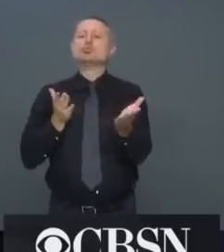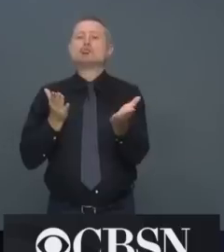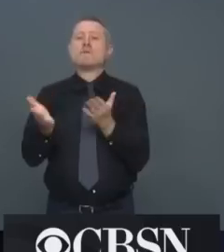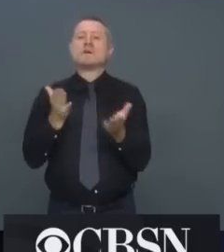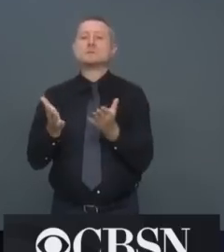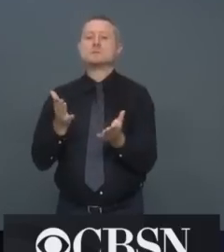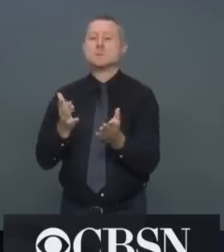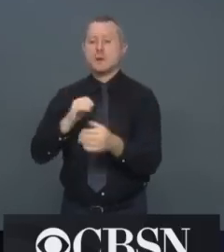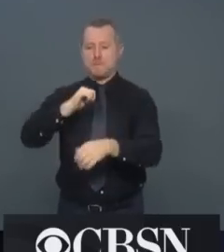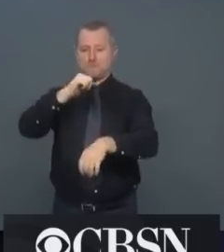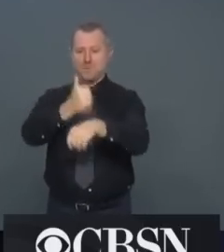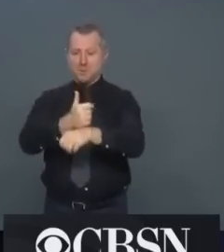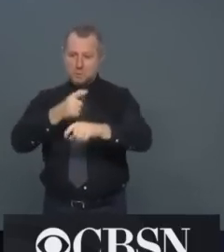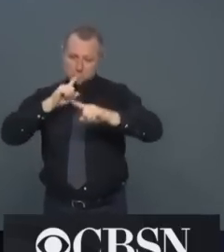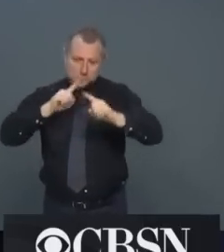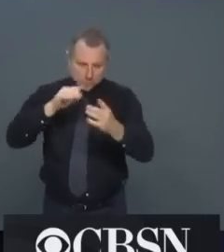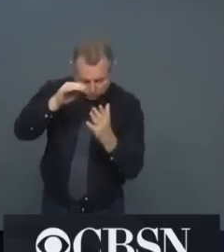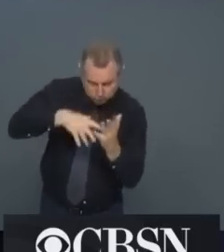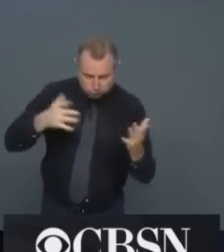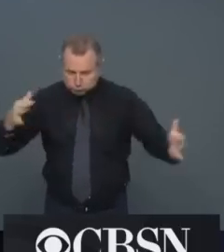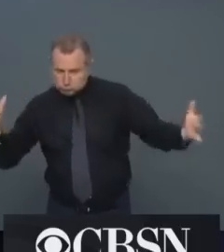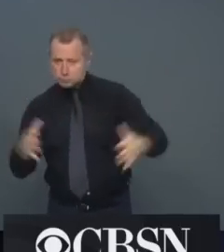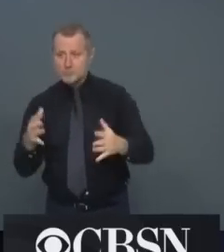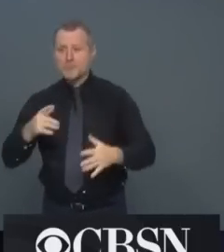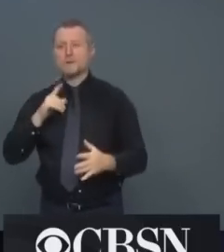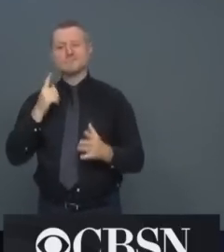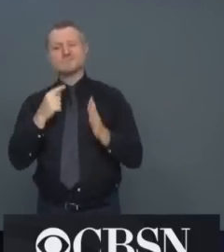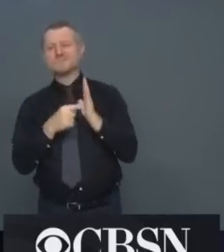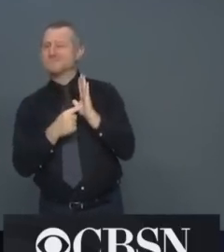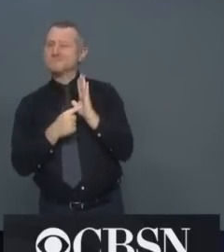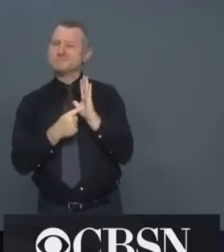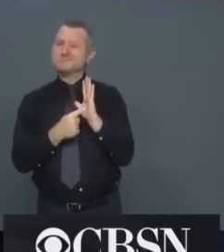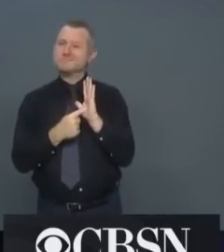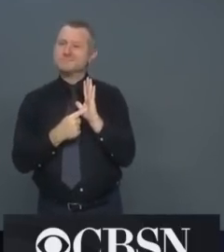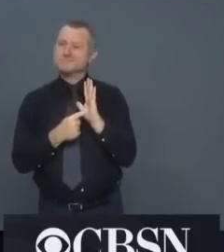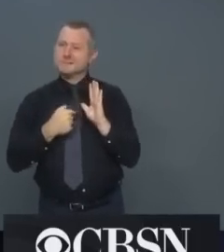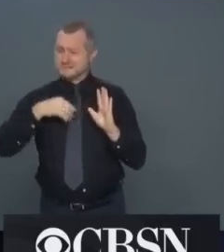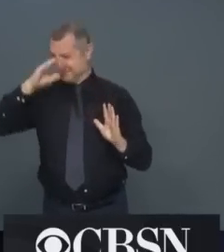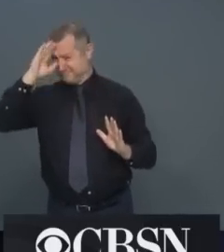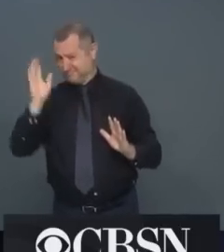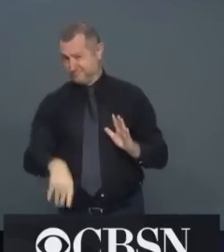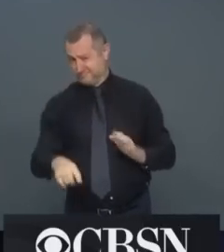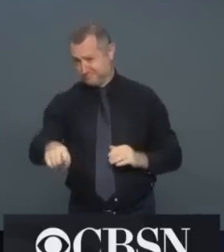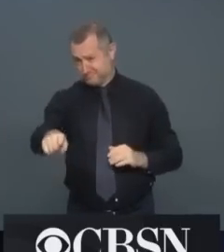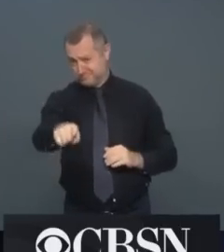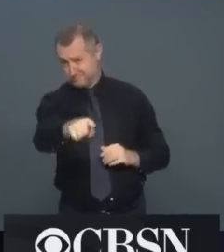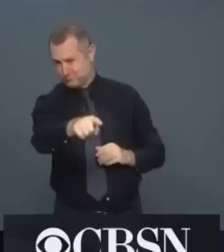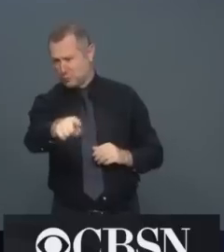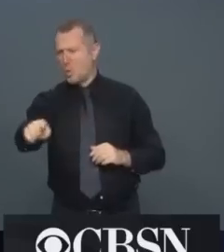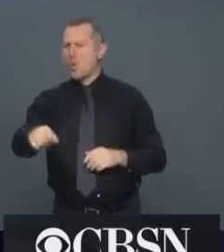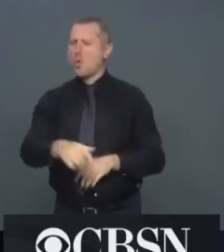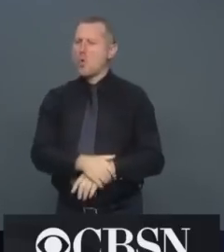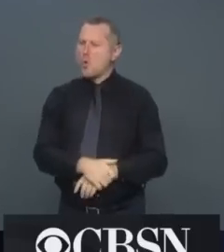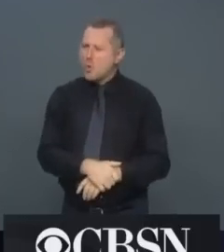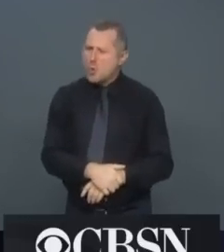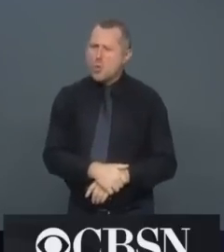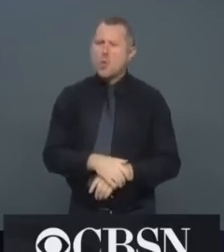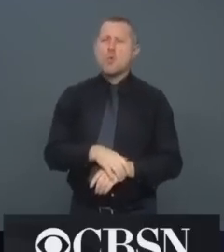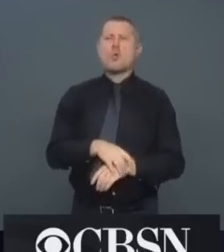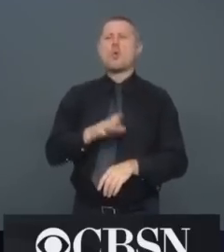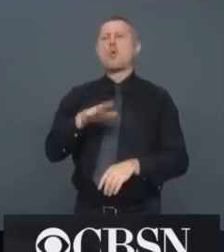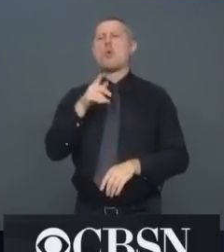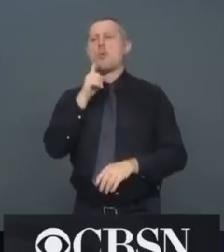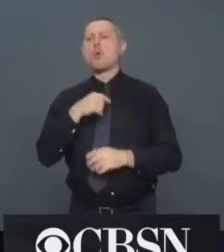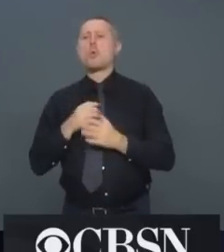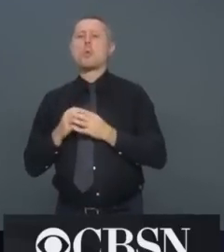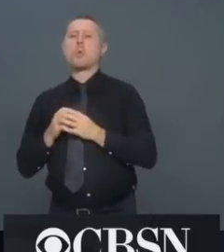response that understands not every response, not every public safety need is answered